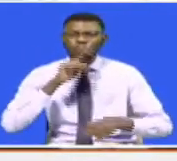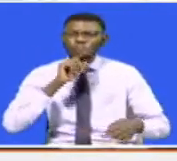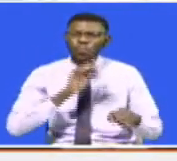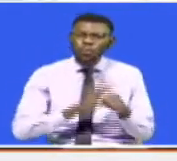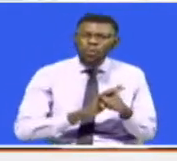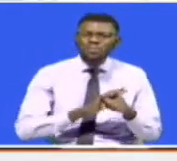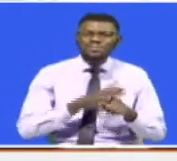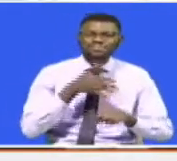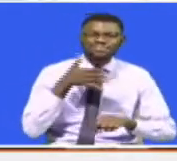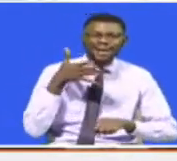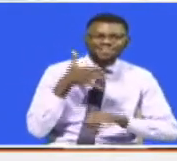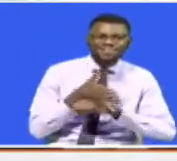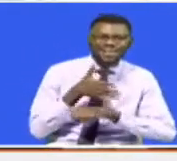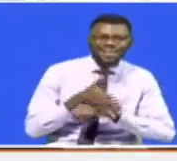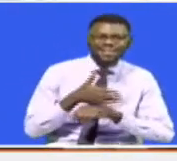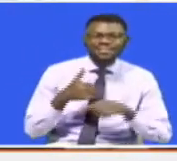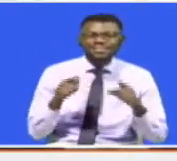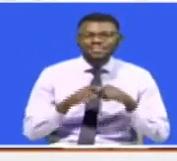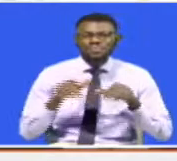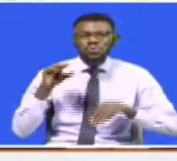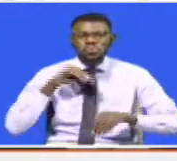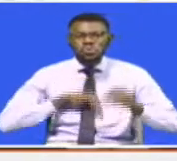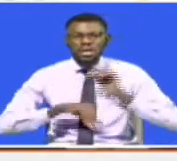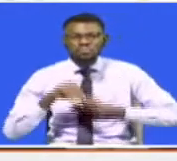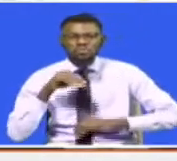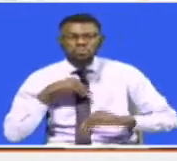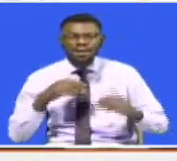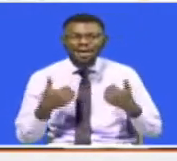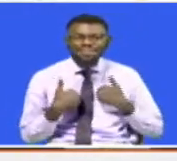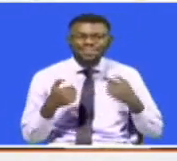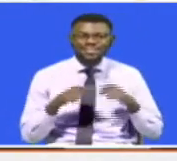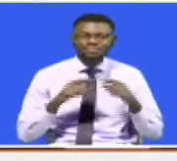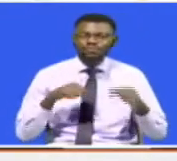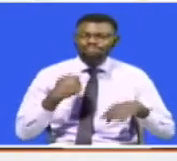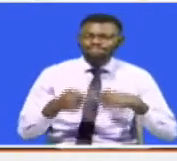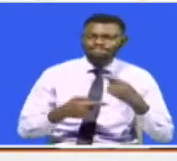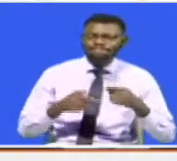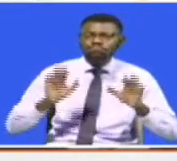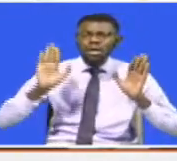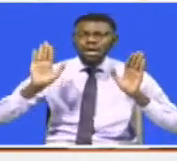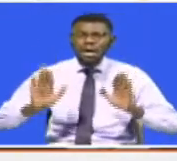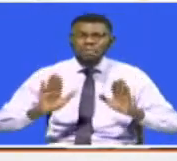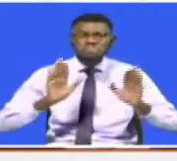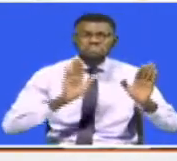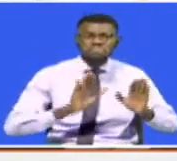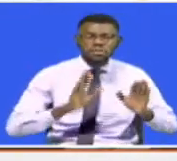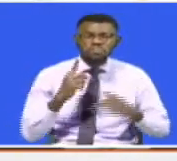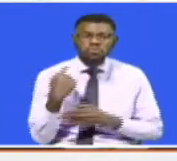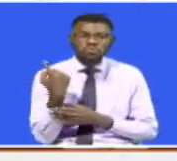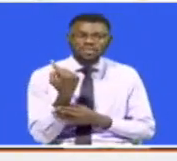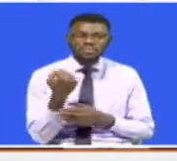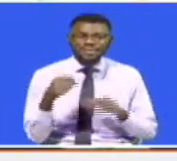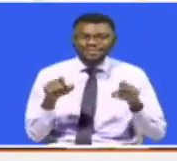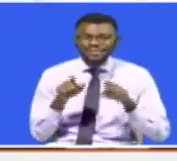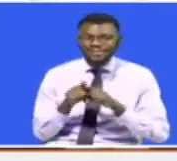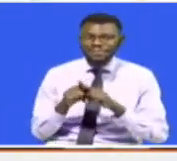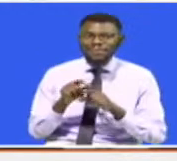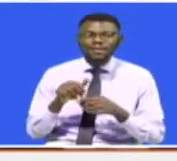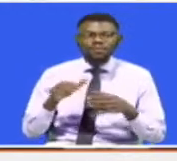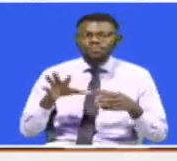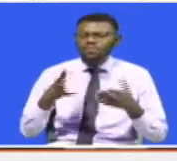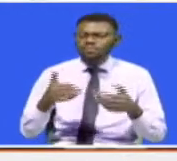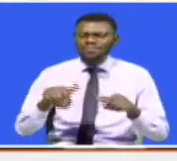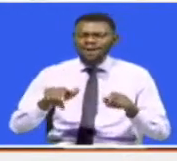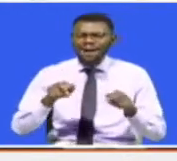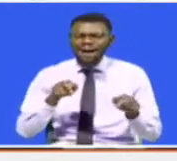promises, a prevailing culture of impunity, a continuation of the campaign posture, and the discordant governance